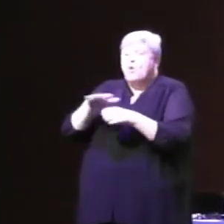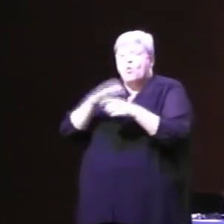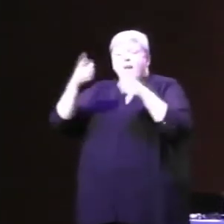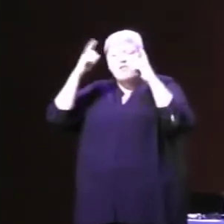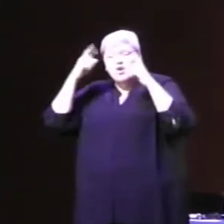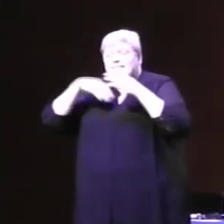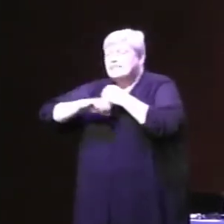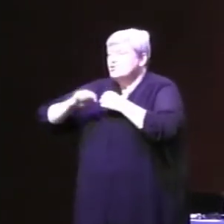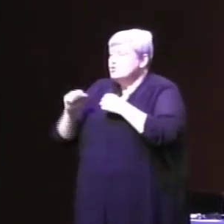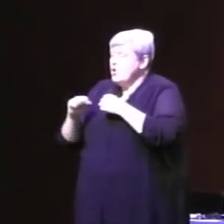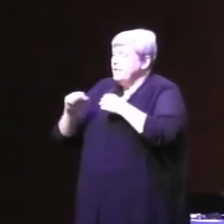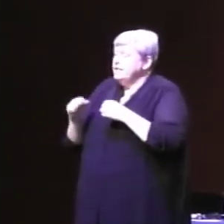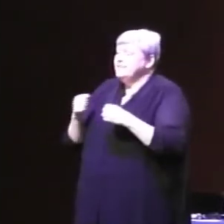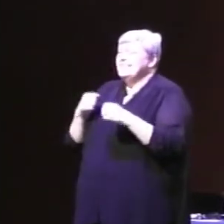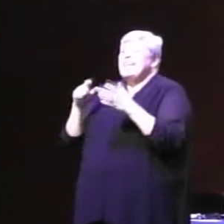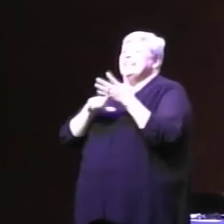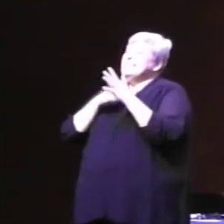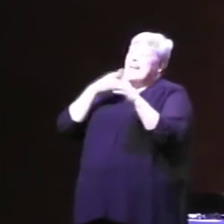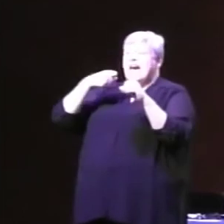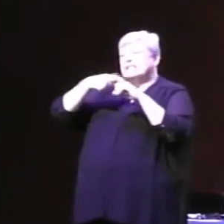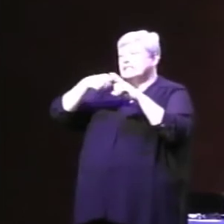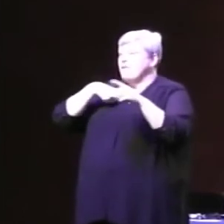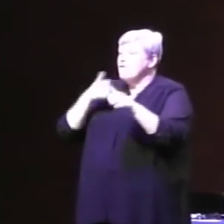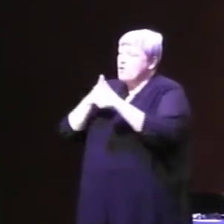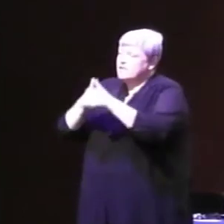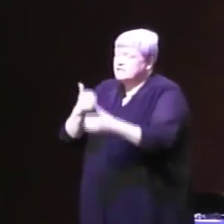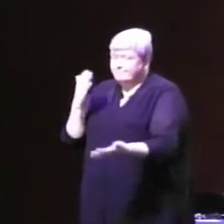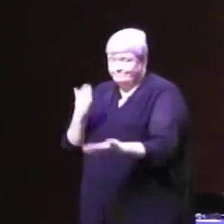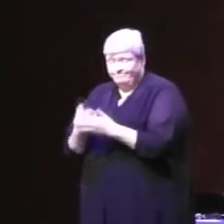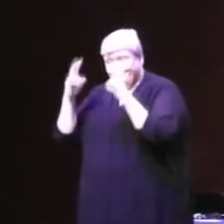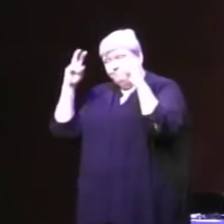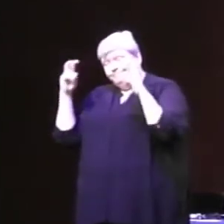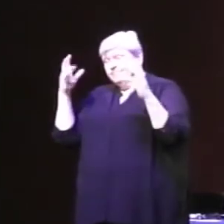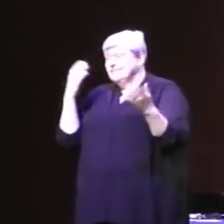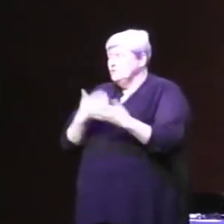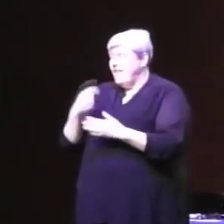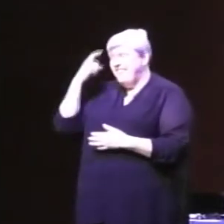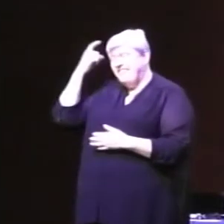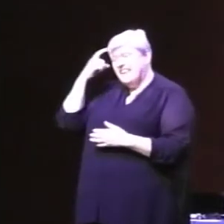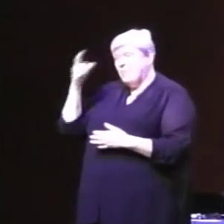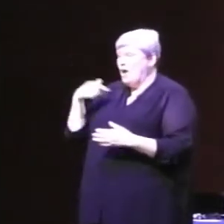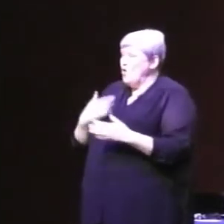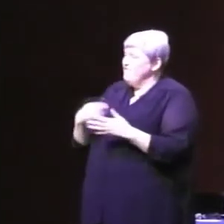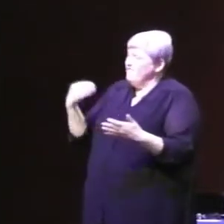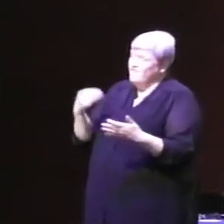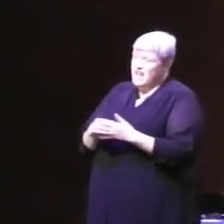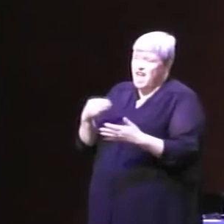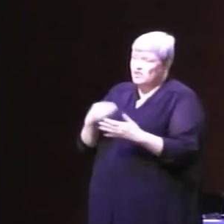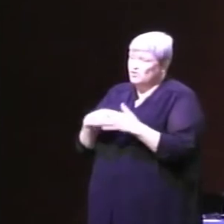phrase task force gets bandied around too easily, but let's consider the financial debt tsunami facing local